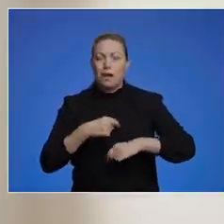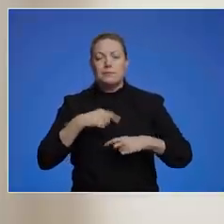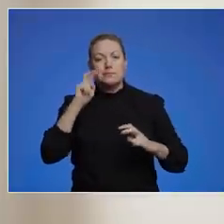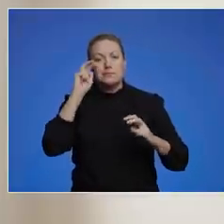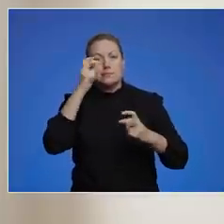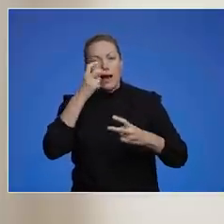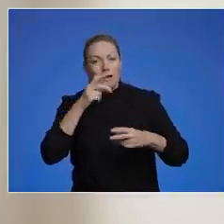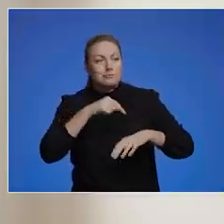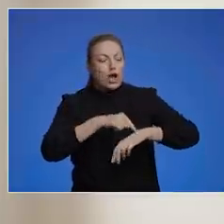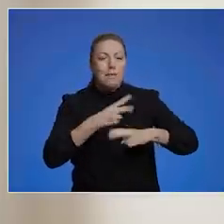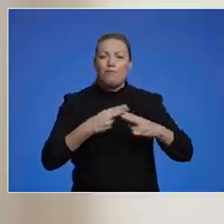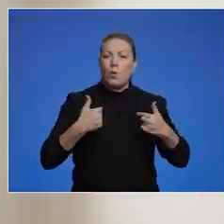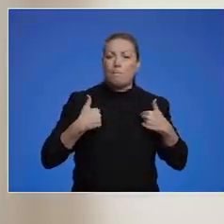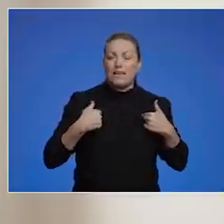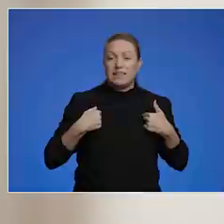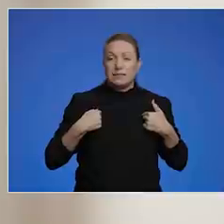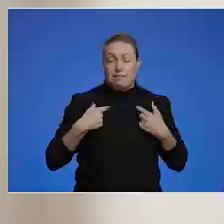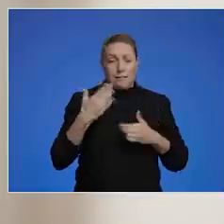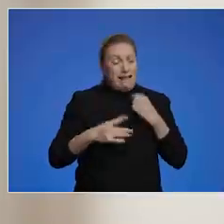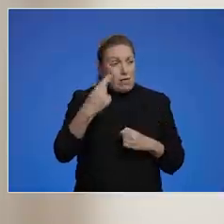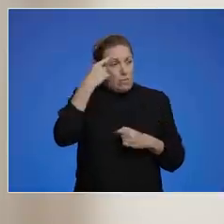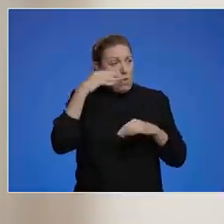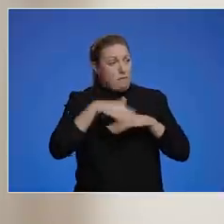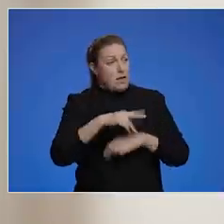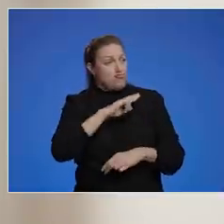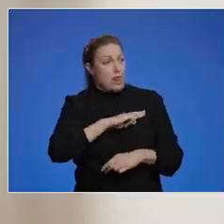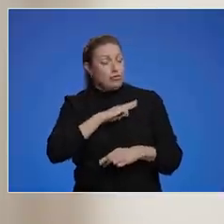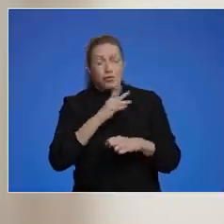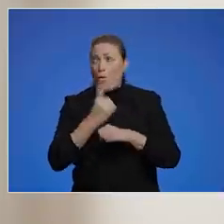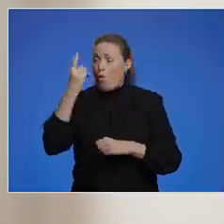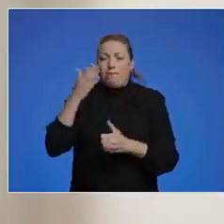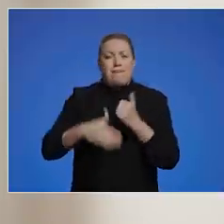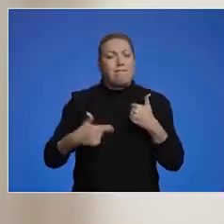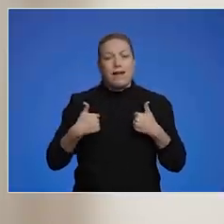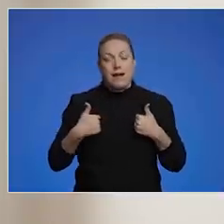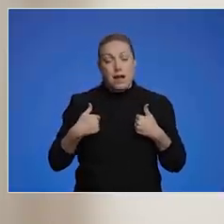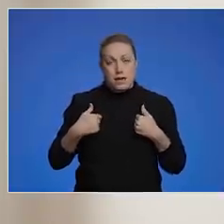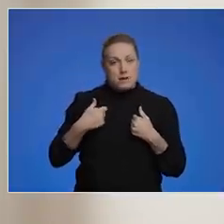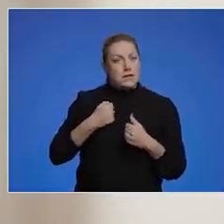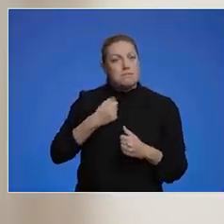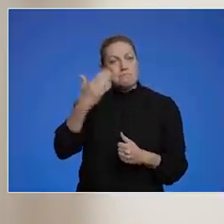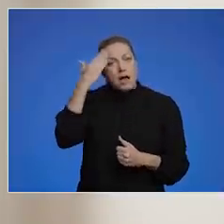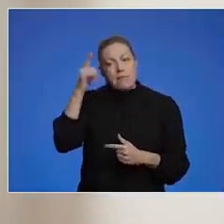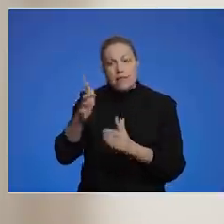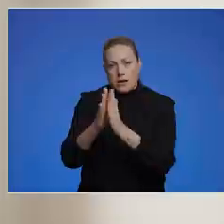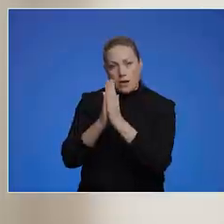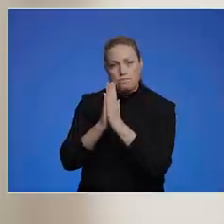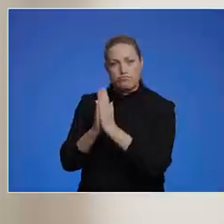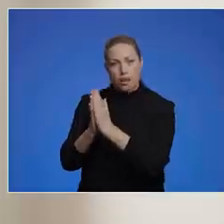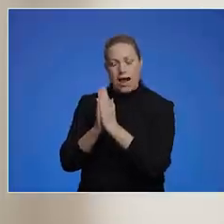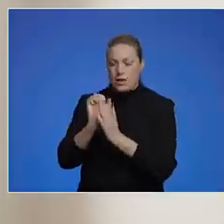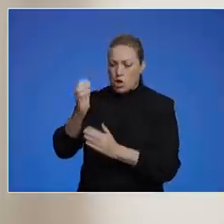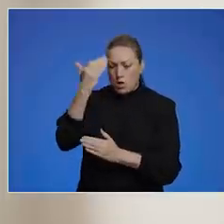place in my life. And religion and God were the furthest from my heart. But she prayed and she saw a picture of